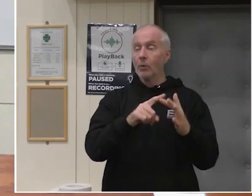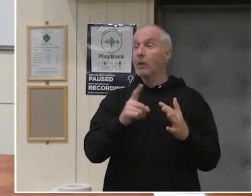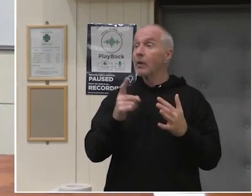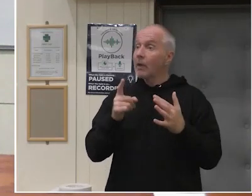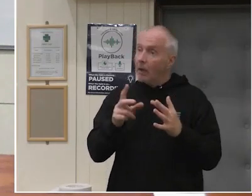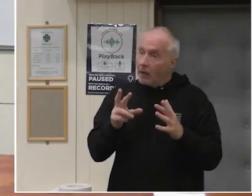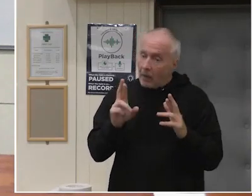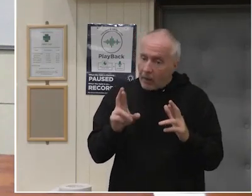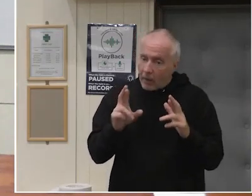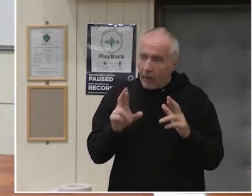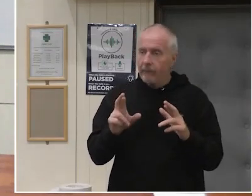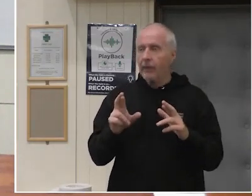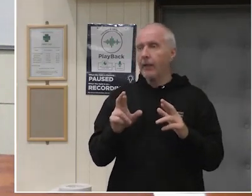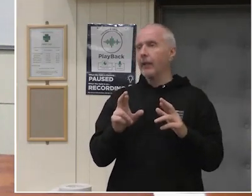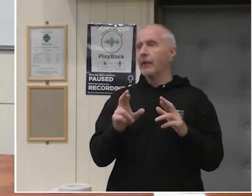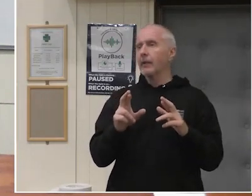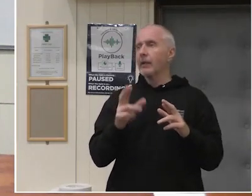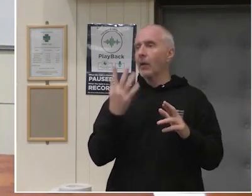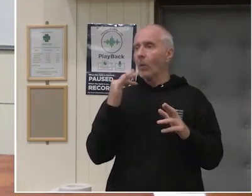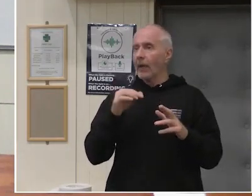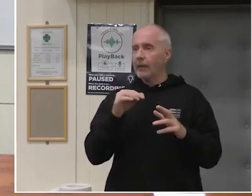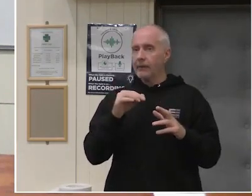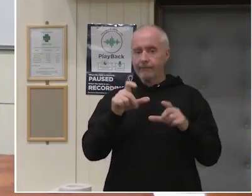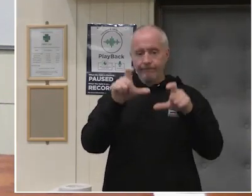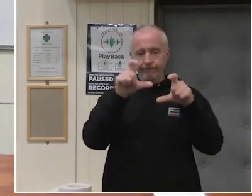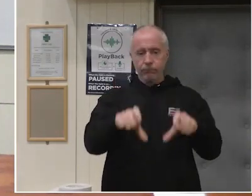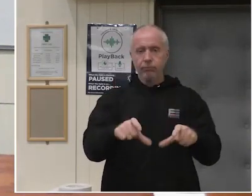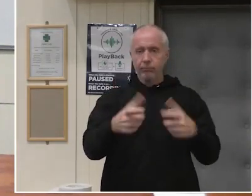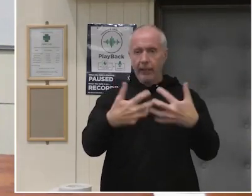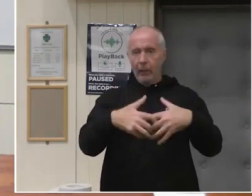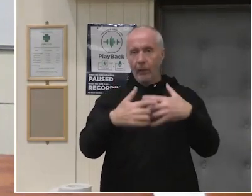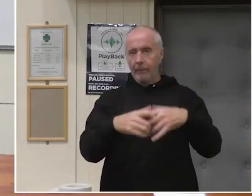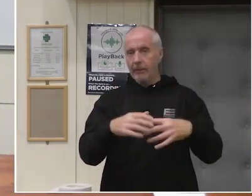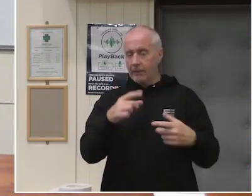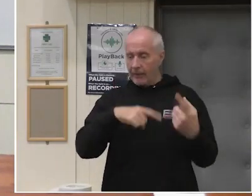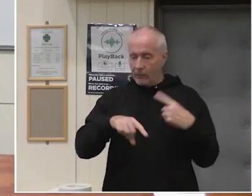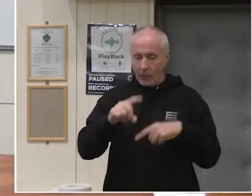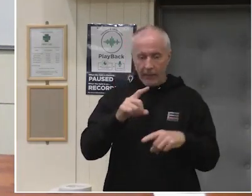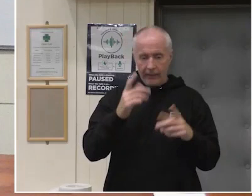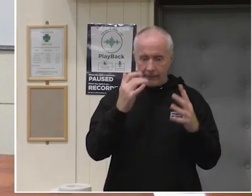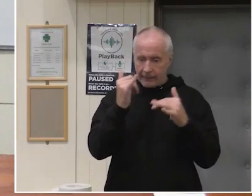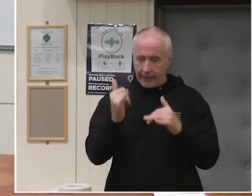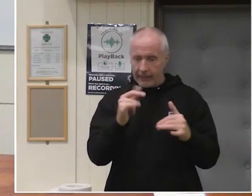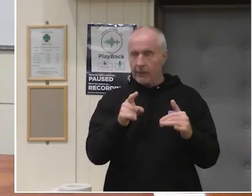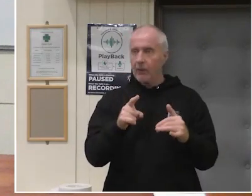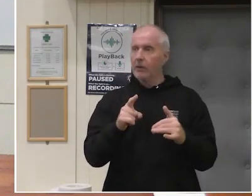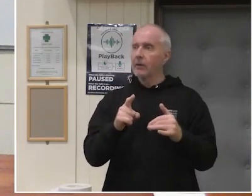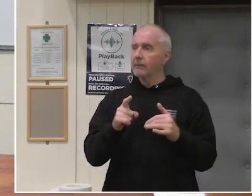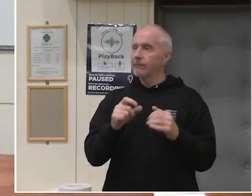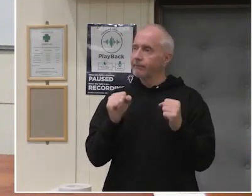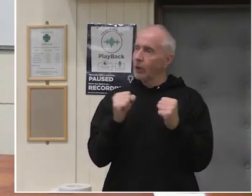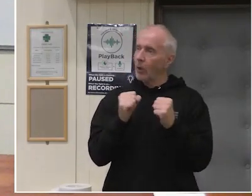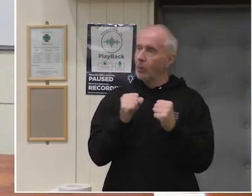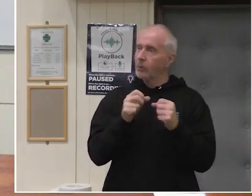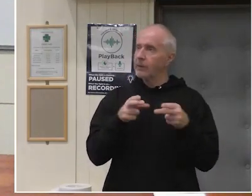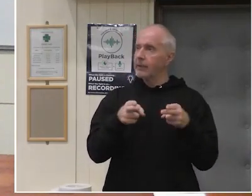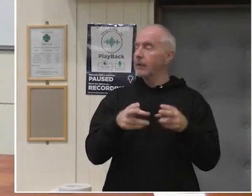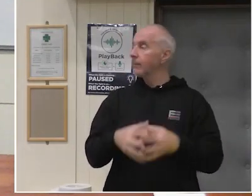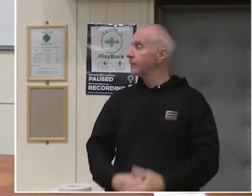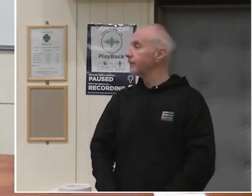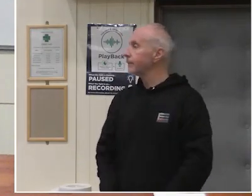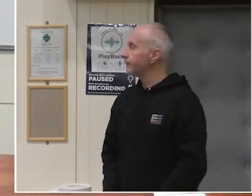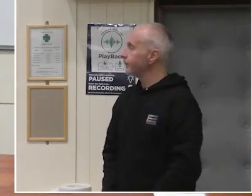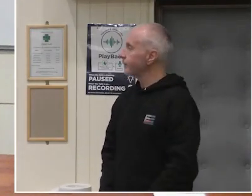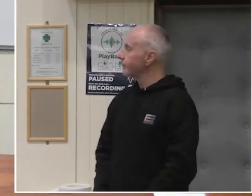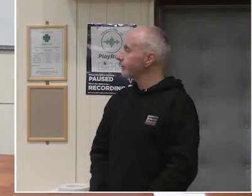that'll turn up, we'll install some equipment in it, and we get to test all of this stuff for ourselves on an even colder system. But of